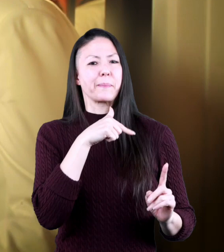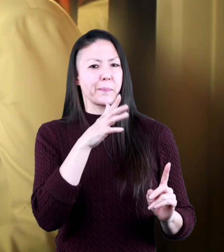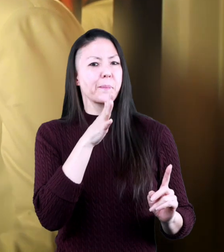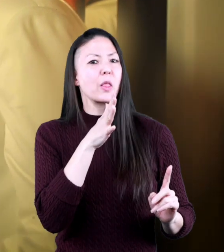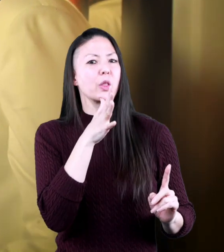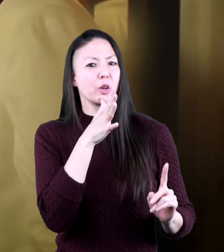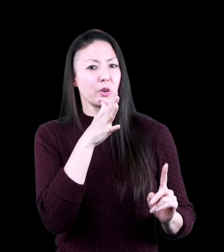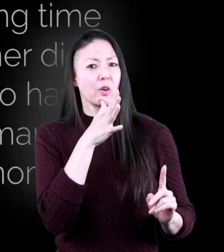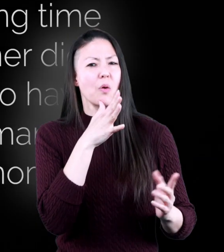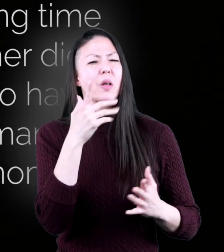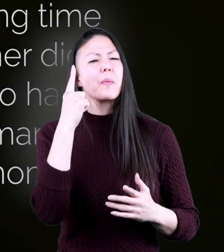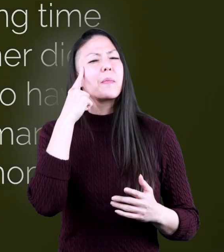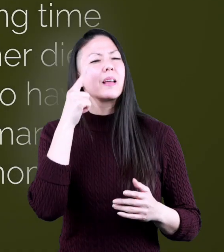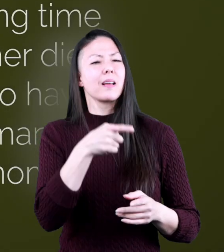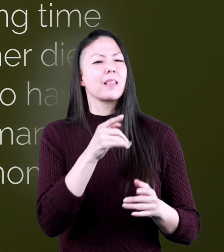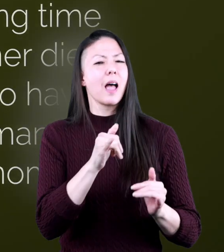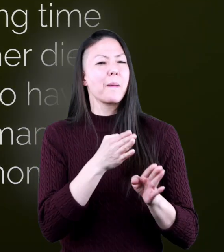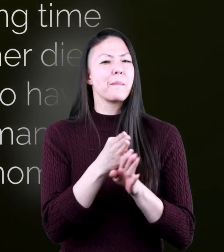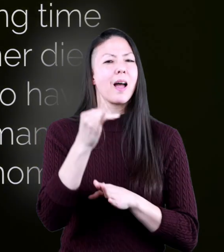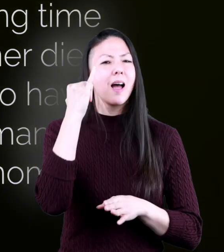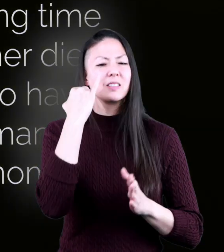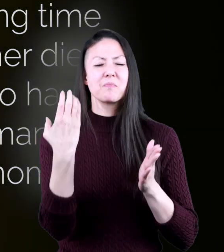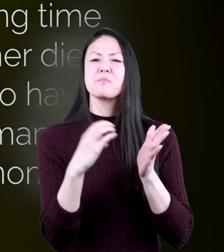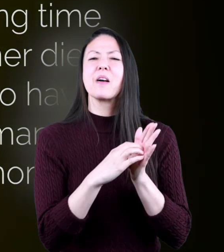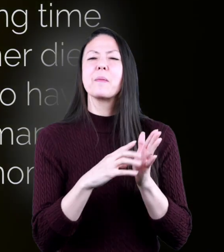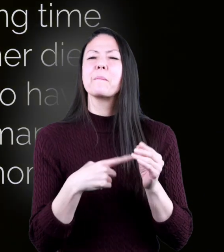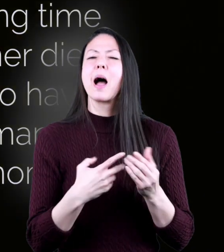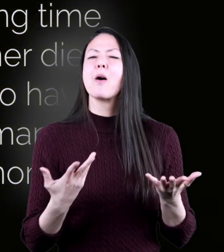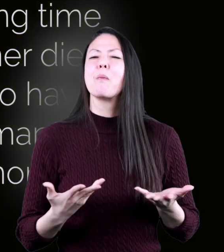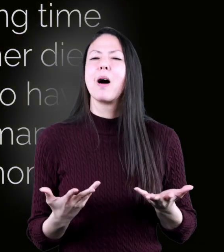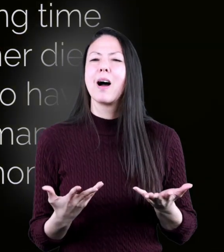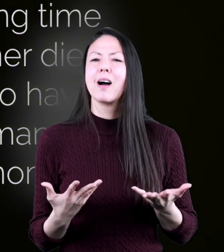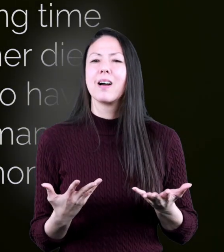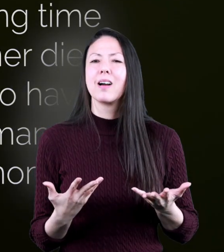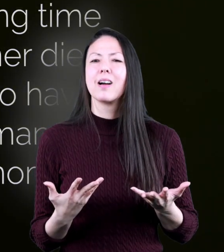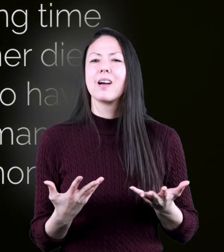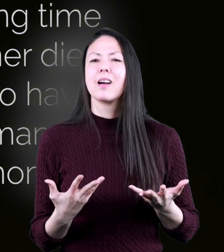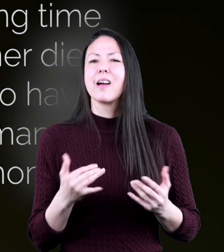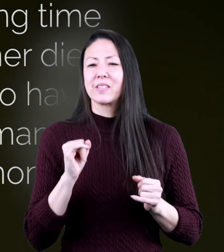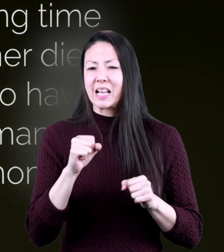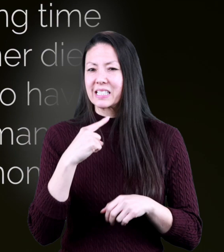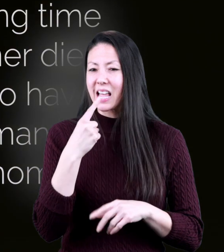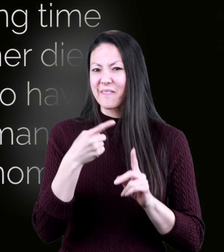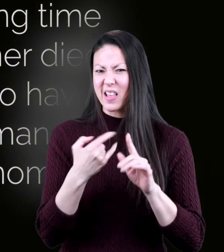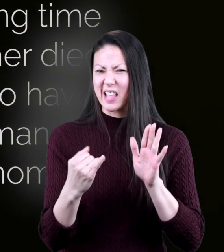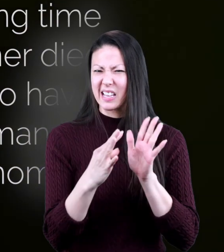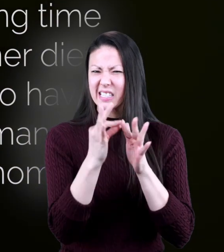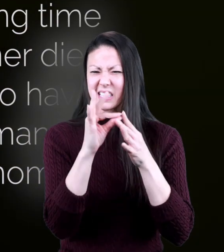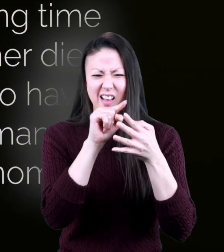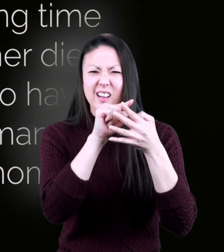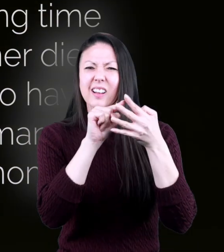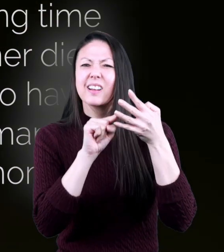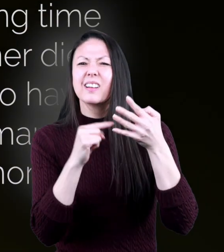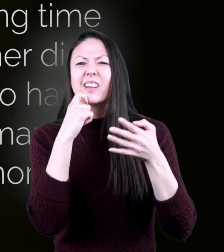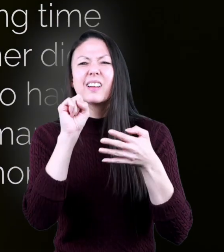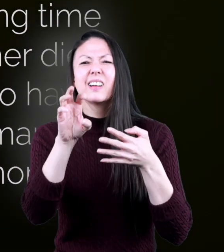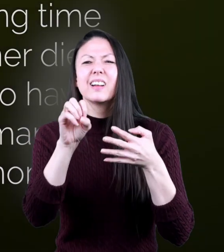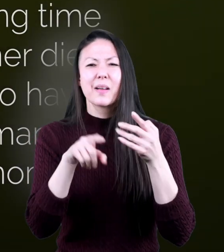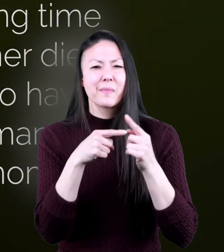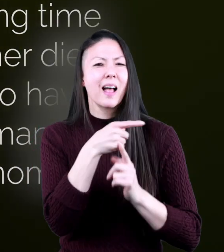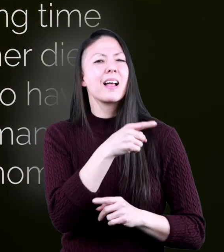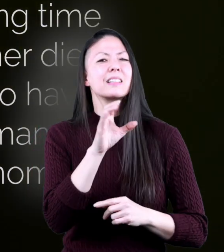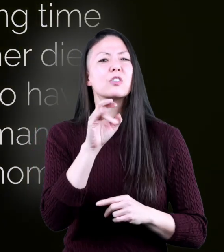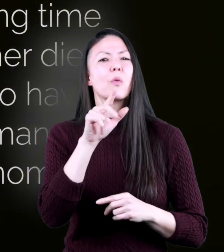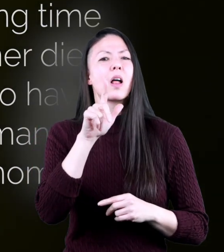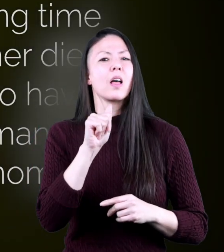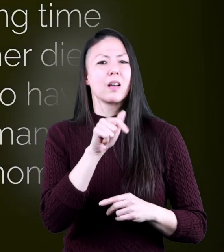stepmom. What do you think the main idea of this paragraph is? Can you tell from the details in the story